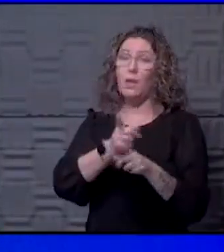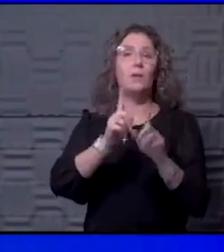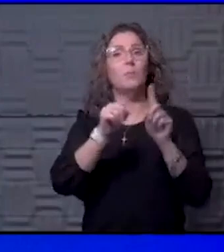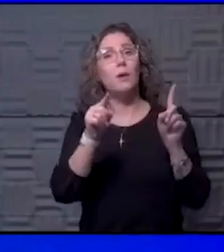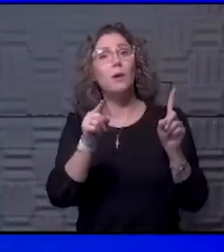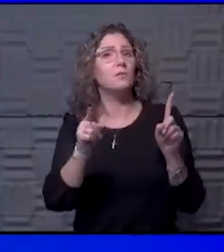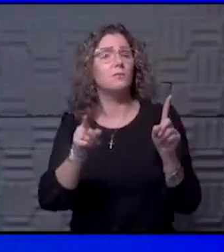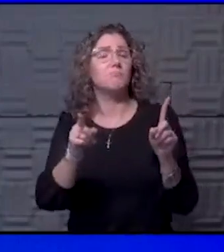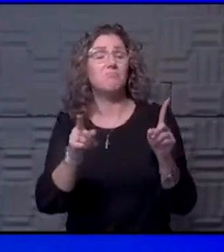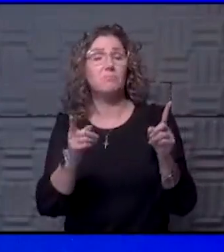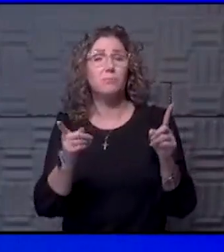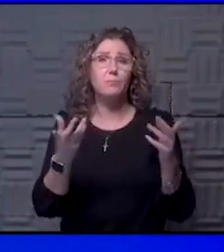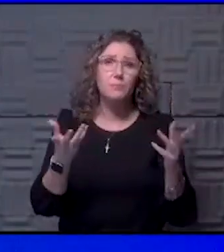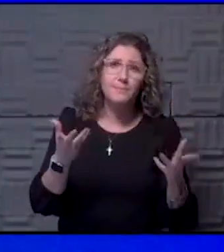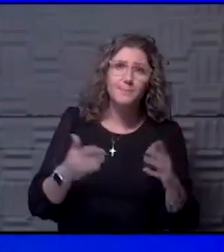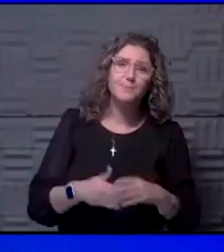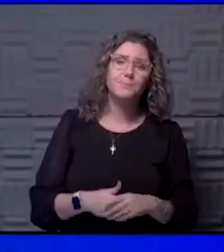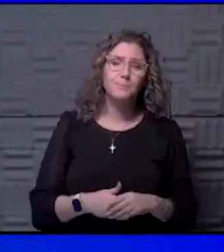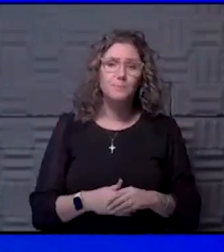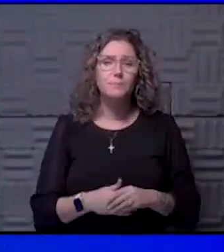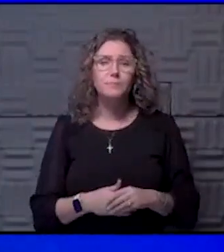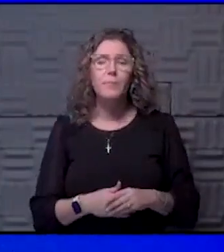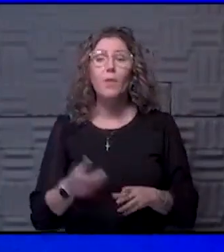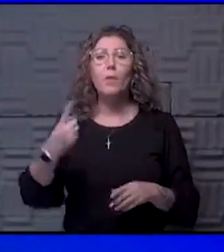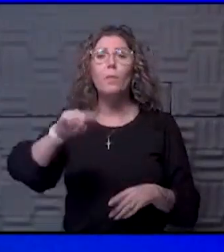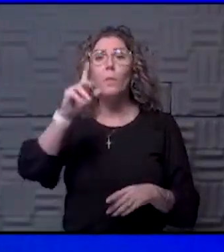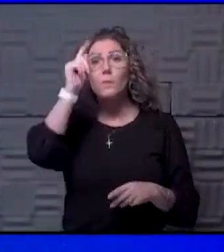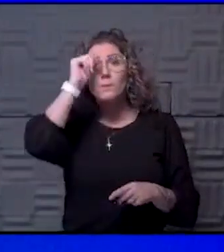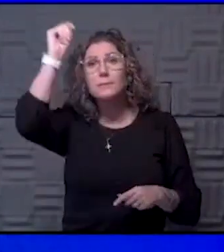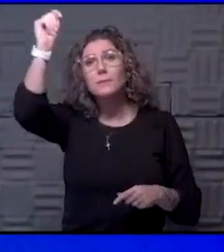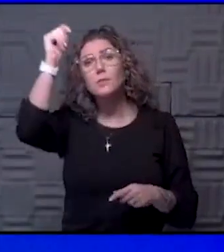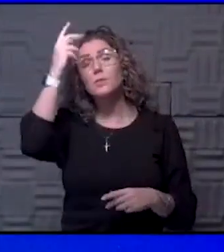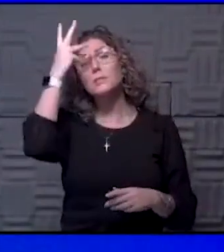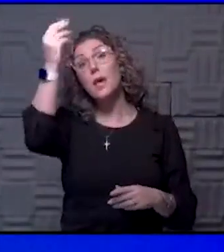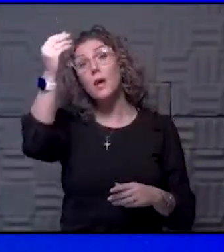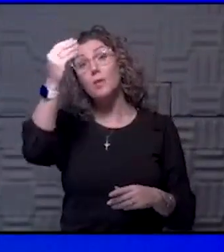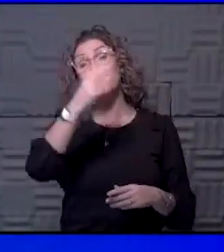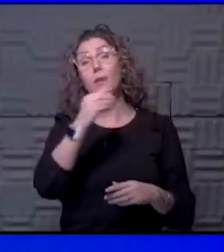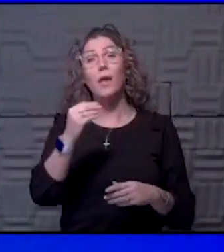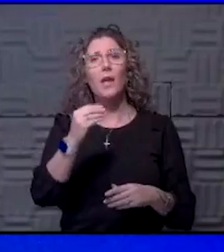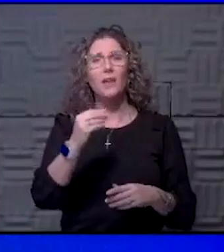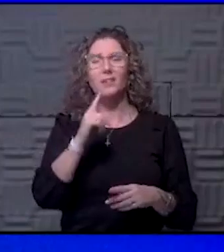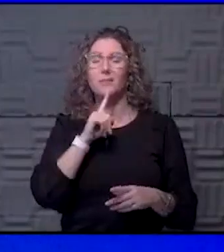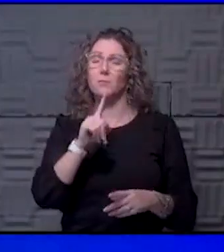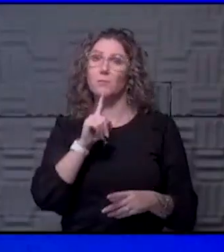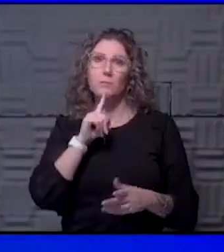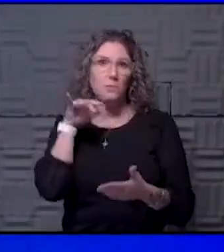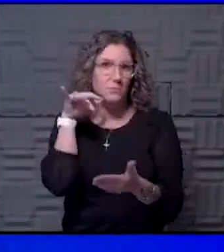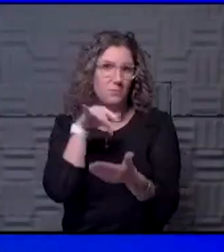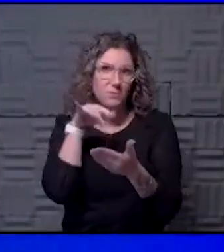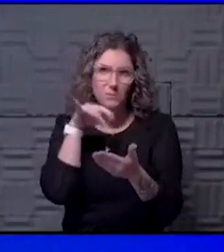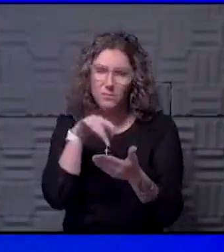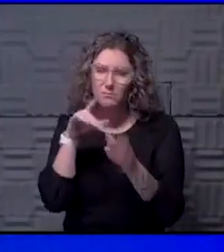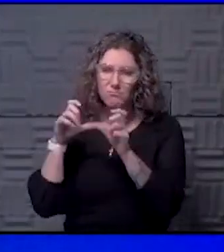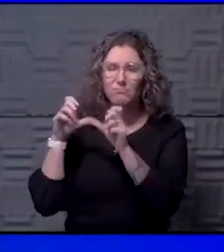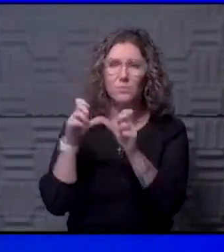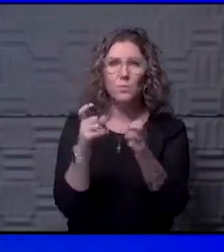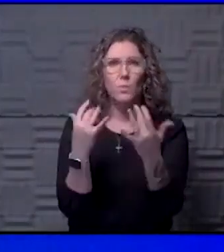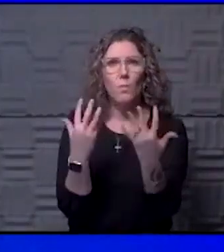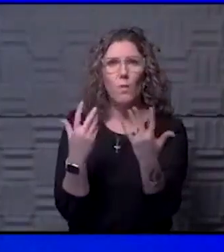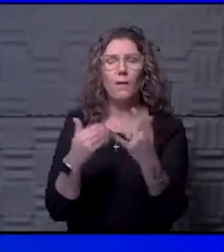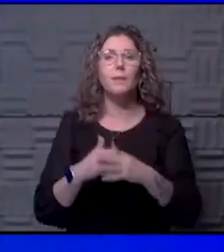are those theories out there, and again, it is still being fully studied, so we need to continue to wait.